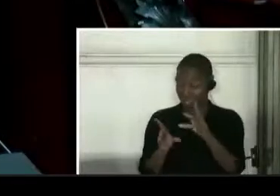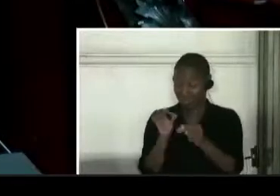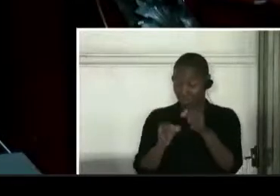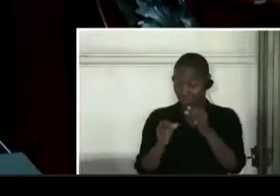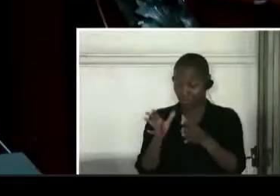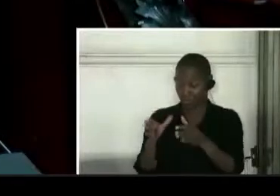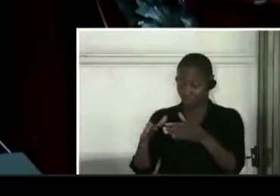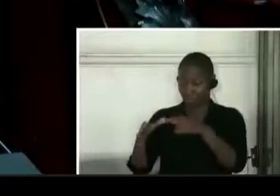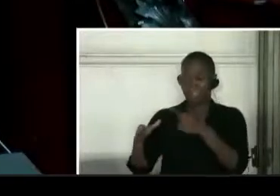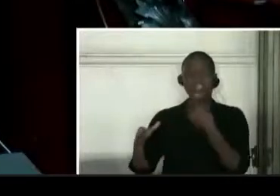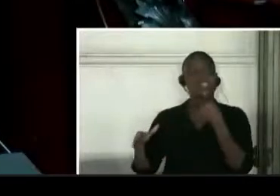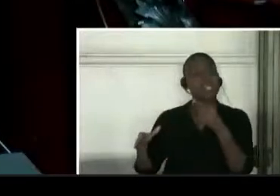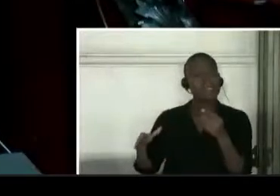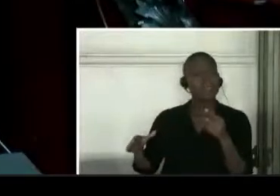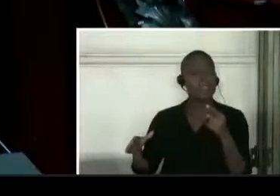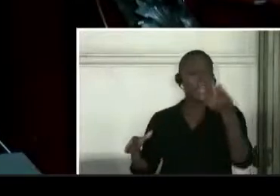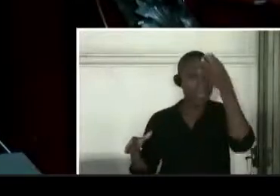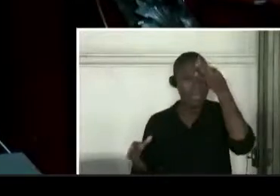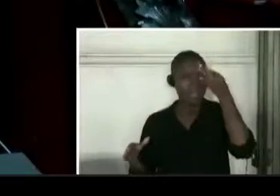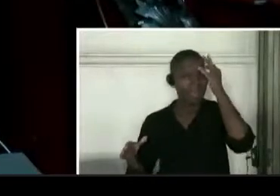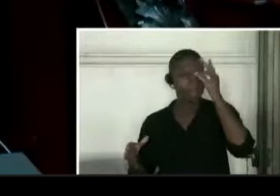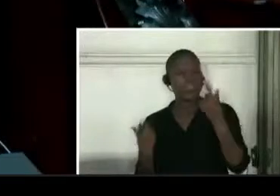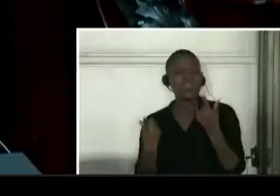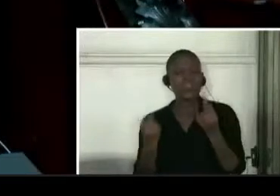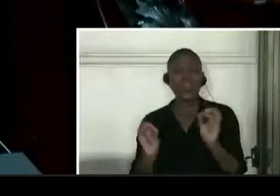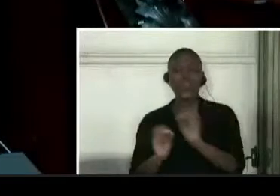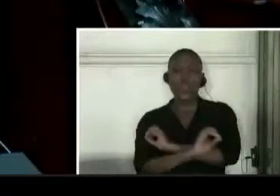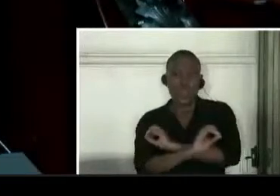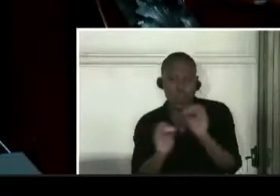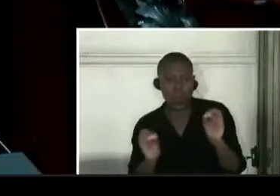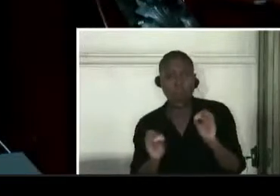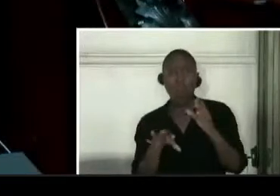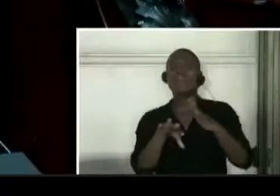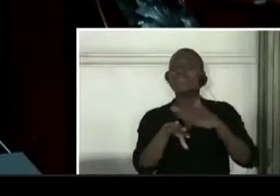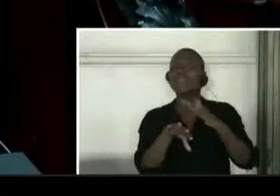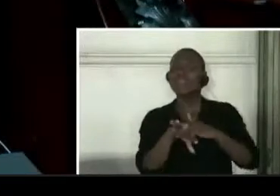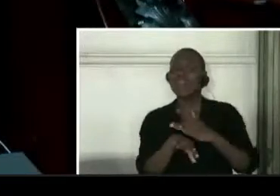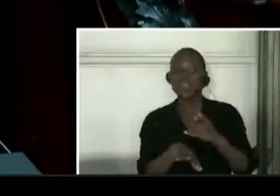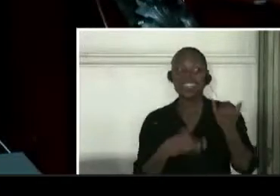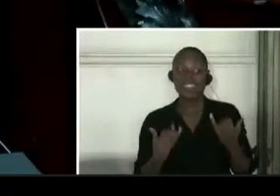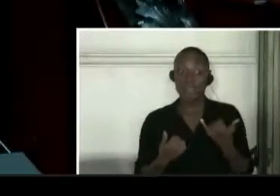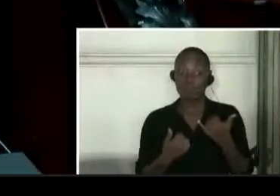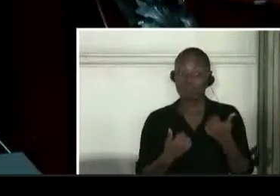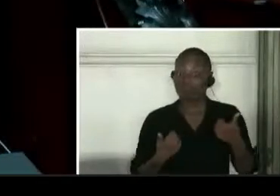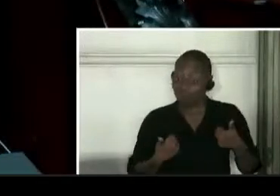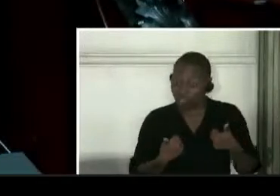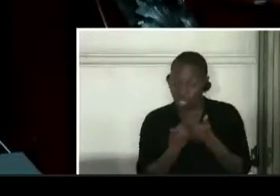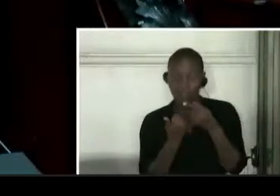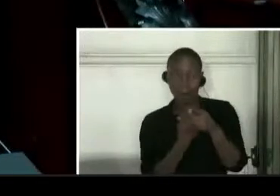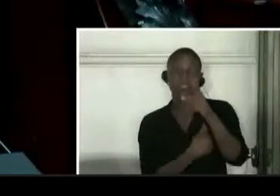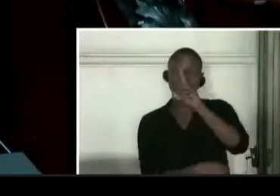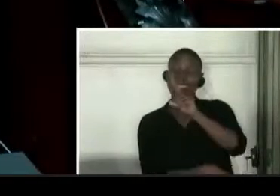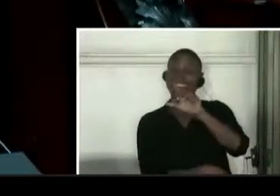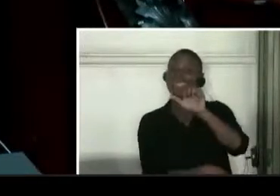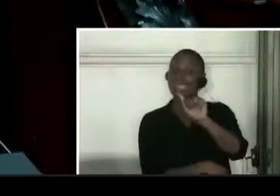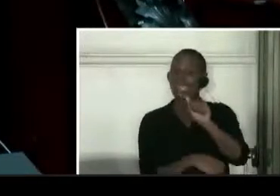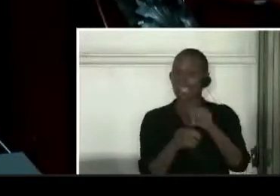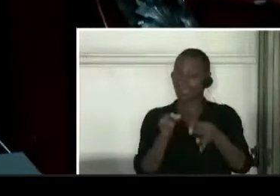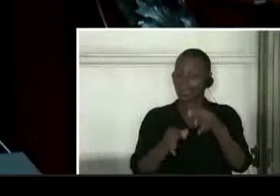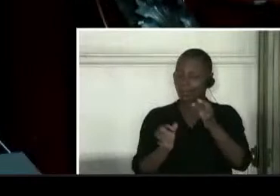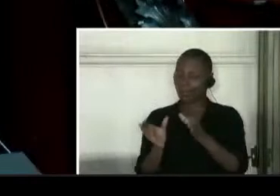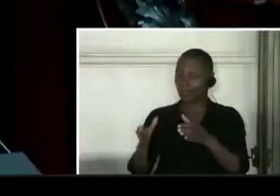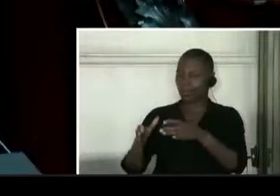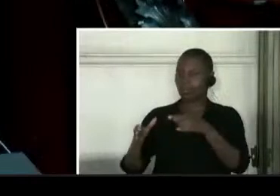uhulumeni akenzi lutho noma wenza kancane. We therefore challenge the DA to join the call for the expropriation of land